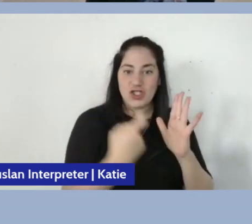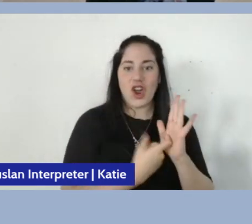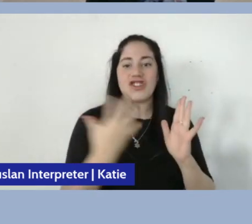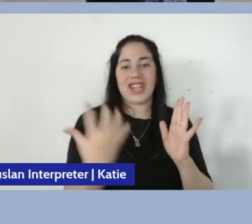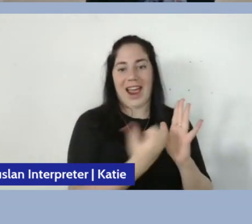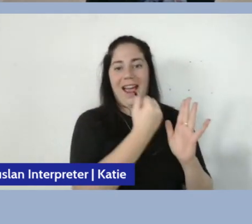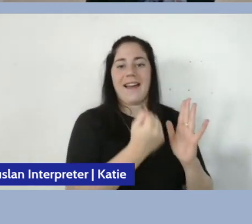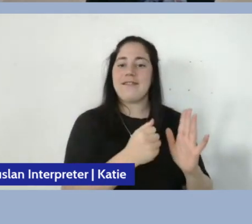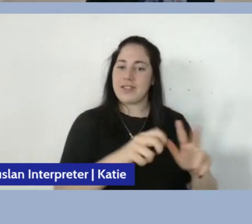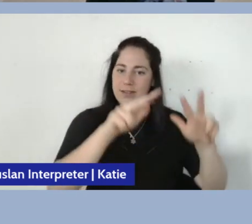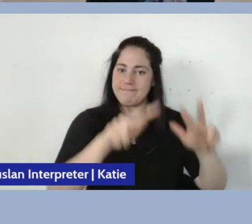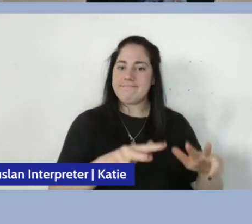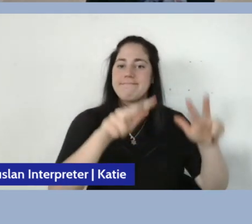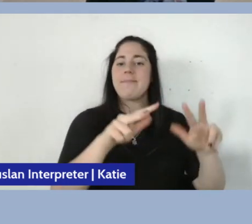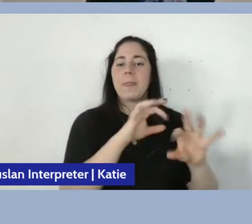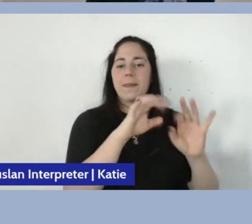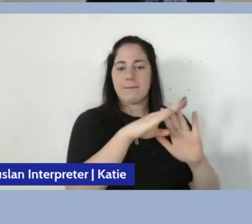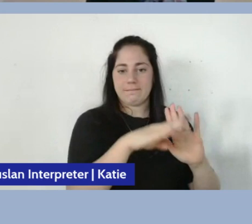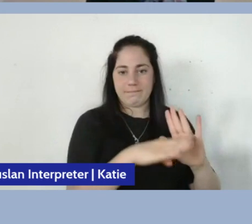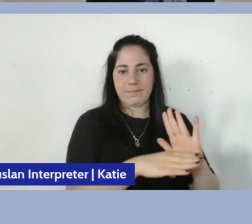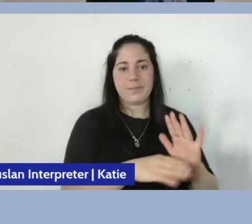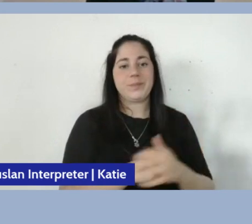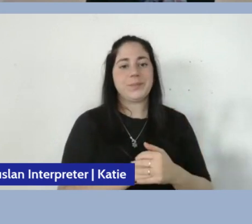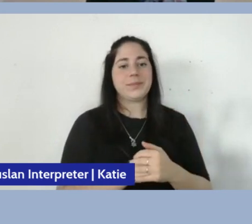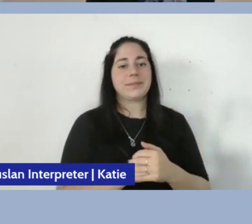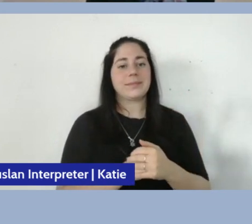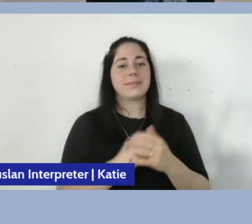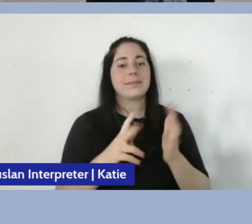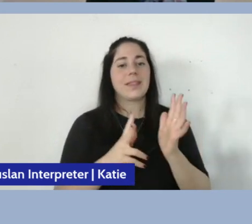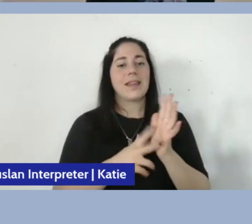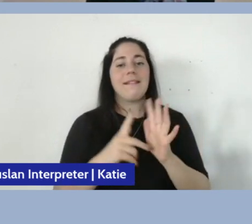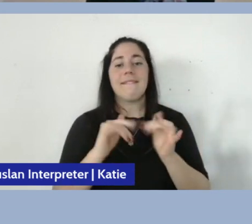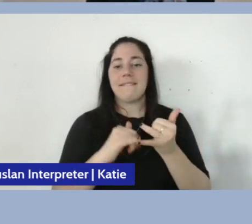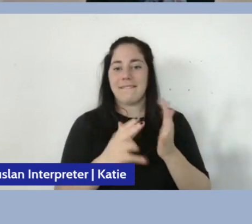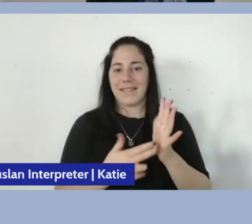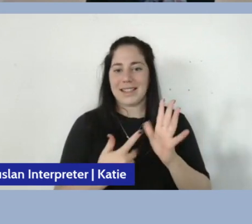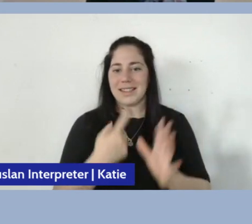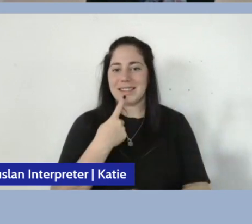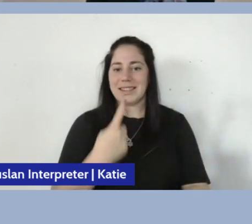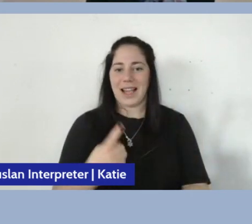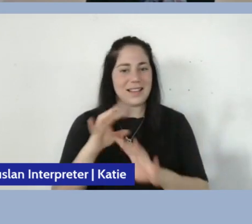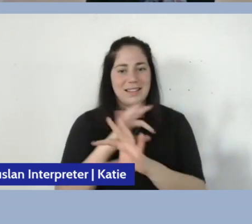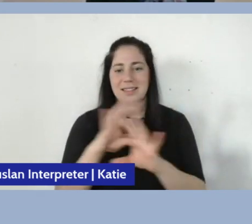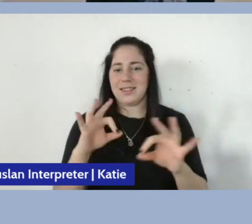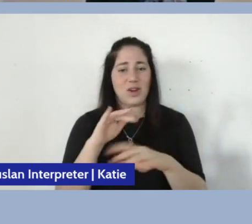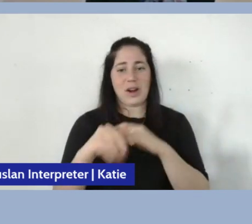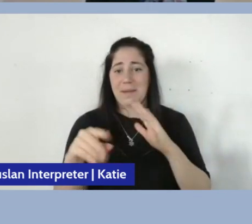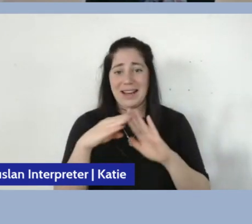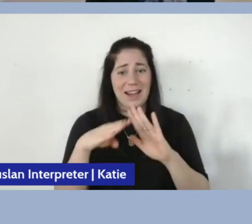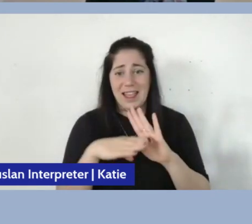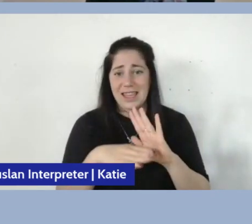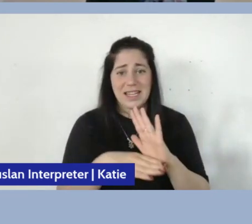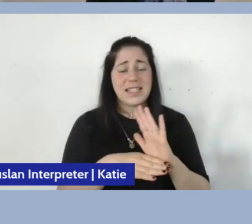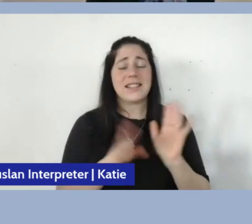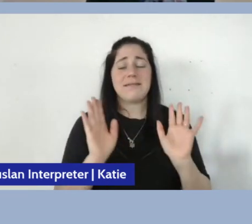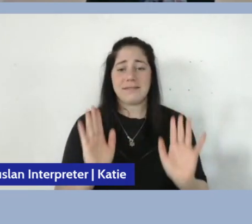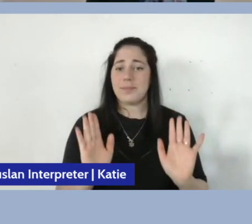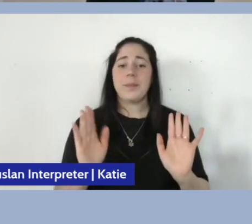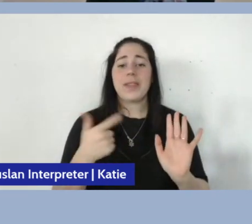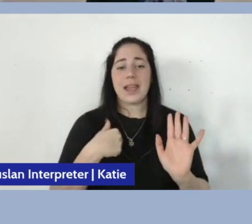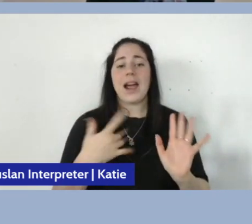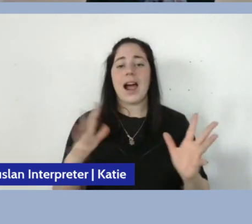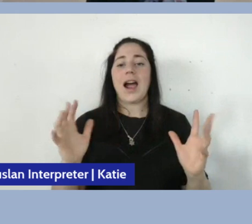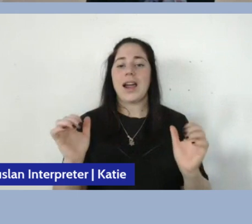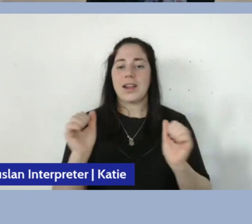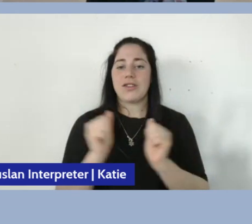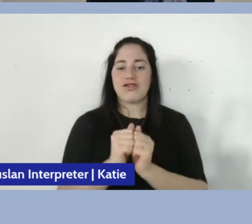Thanks, Lisa, Jim. could I just add to that, Yes, that I please. completely agree with that. This is not a question of ethics. So I completely agree with what Jim was saying.